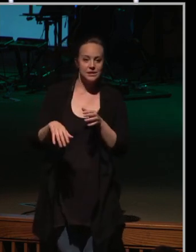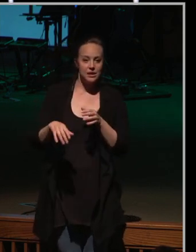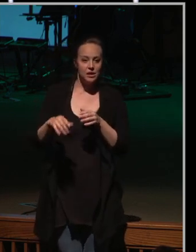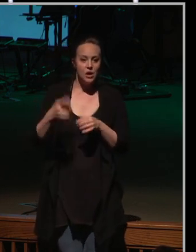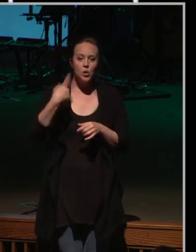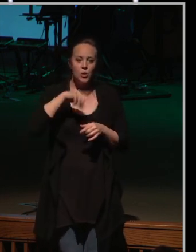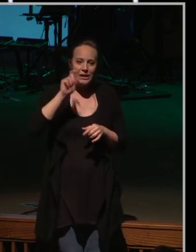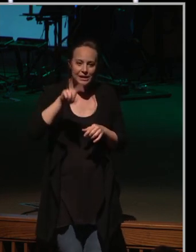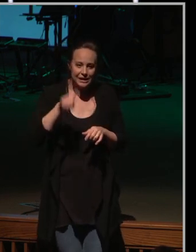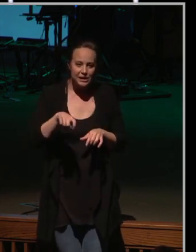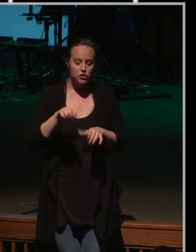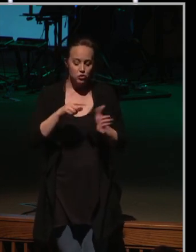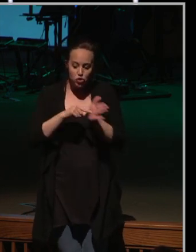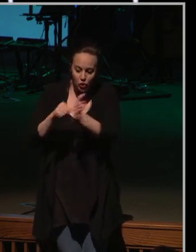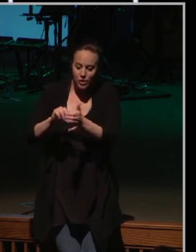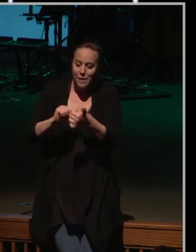joy.